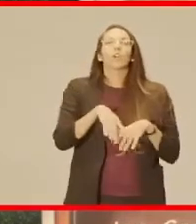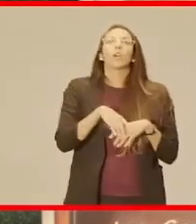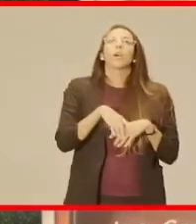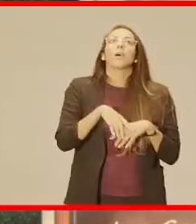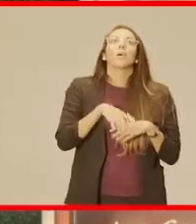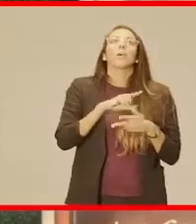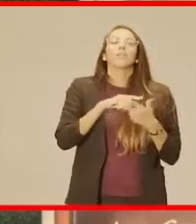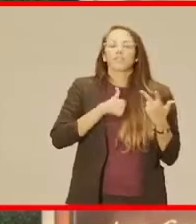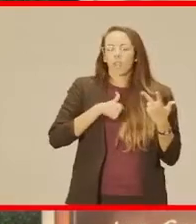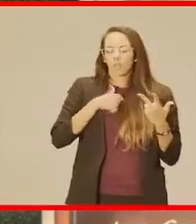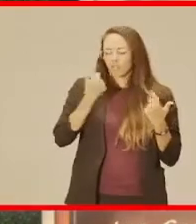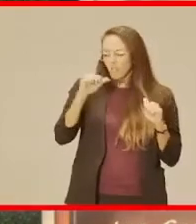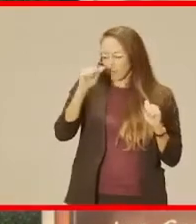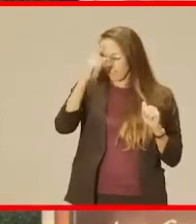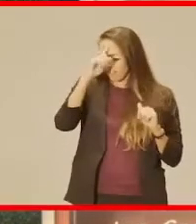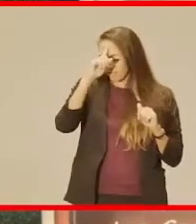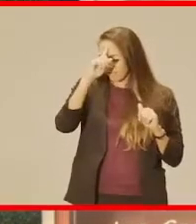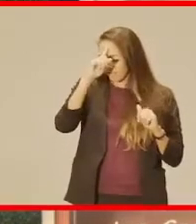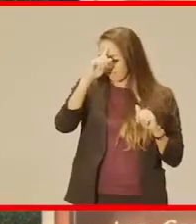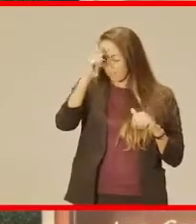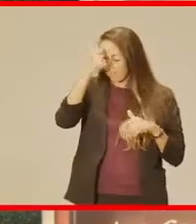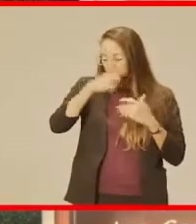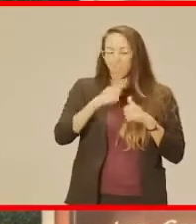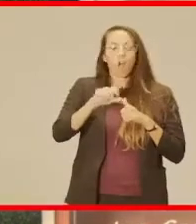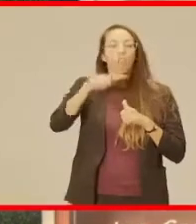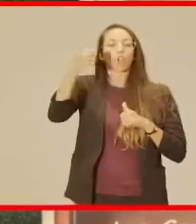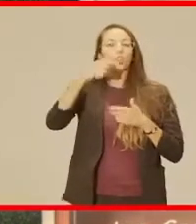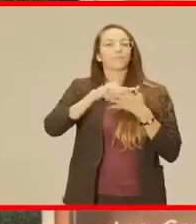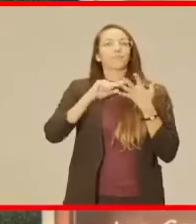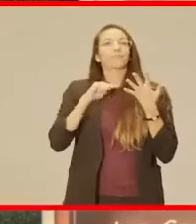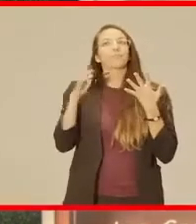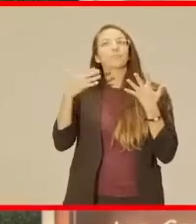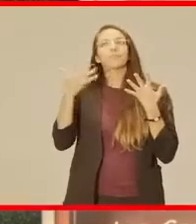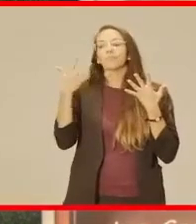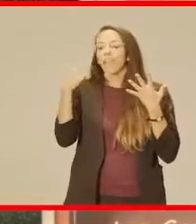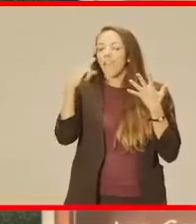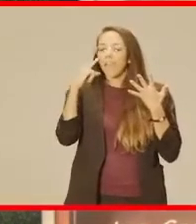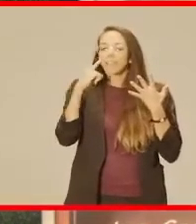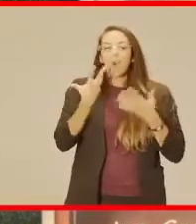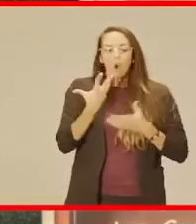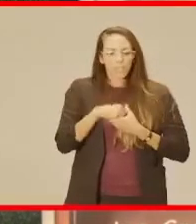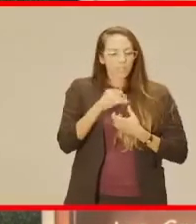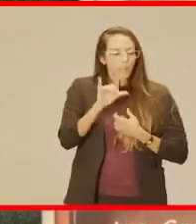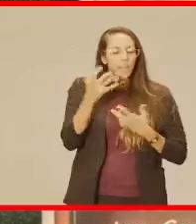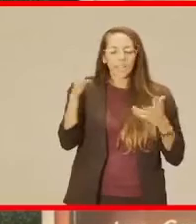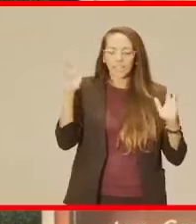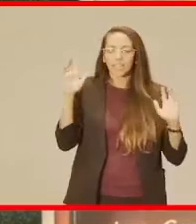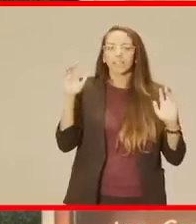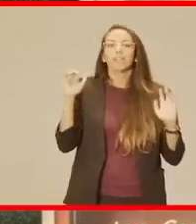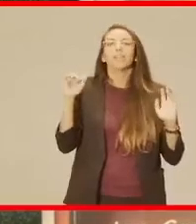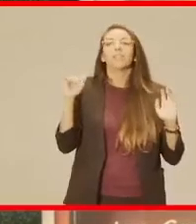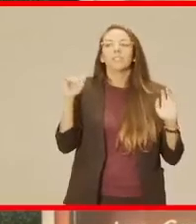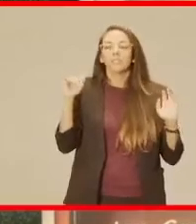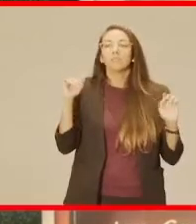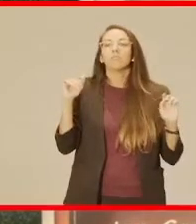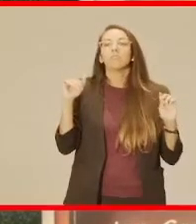I'm sorry, I'm trying to remember another one. I think I've mentioned autism too.